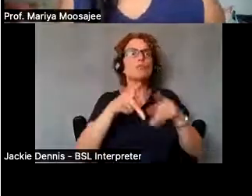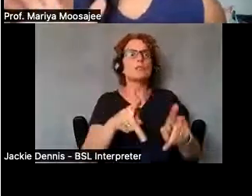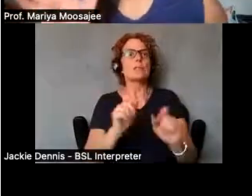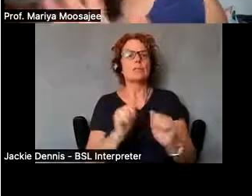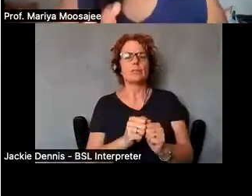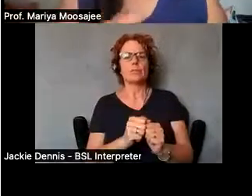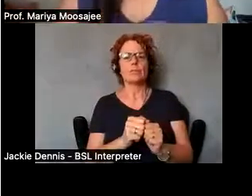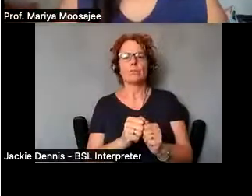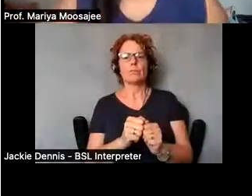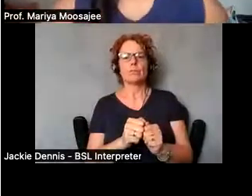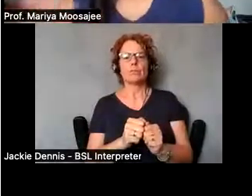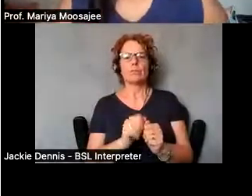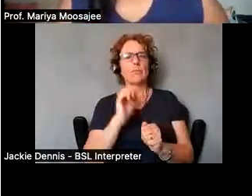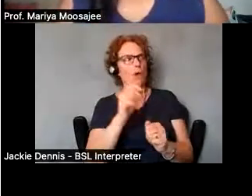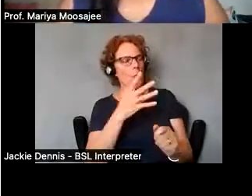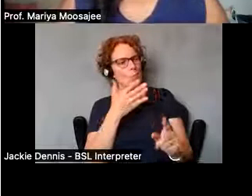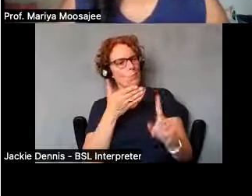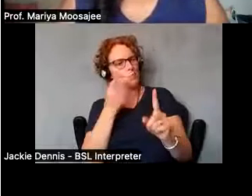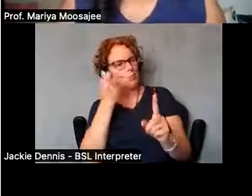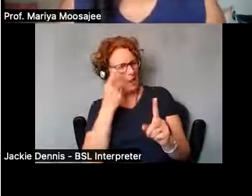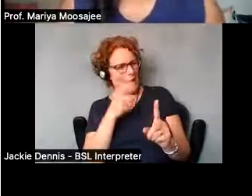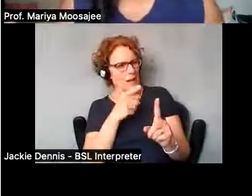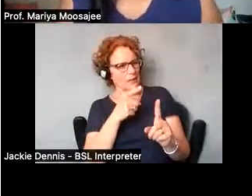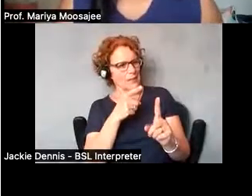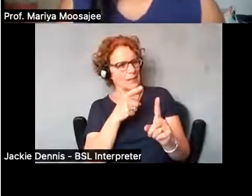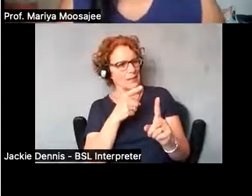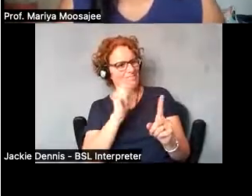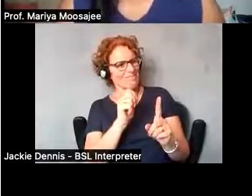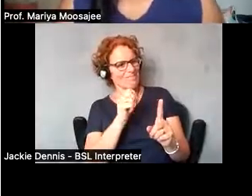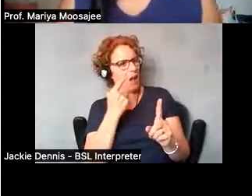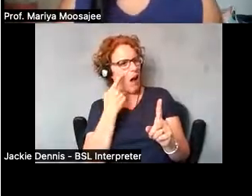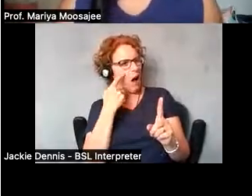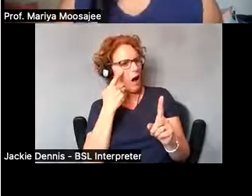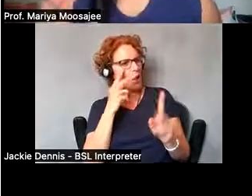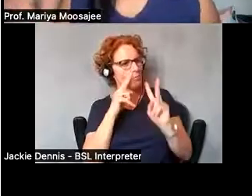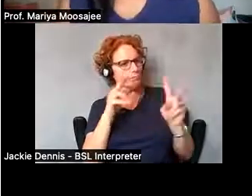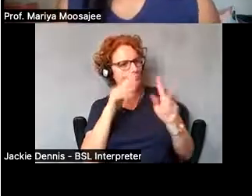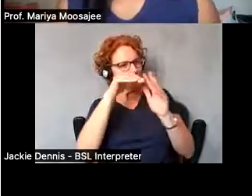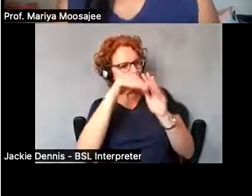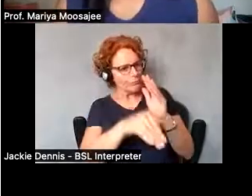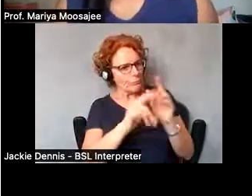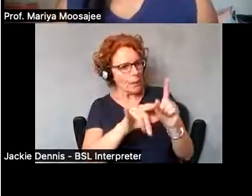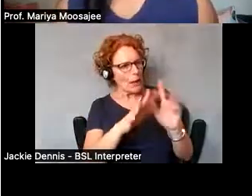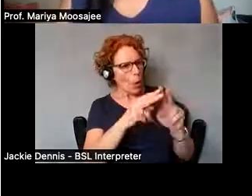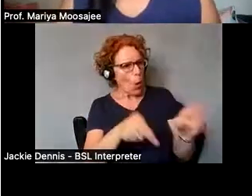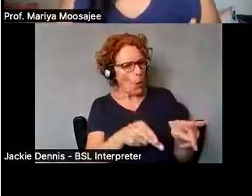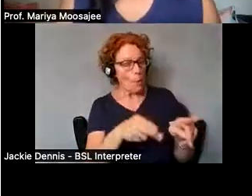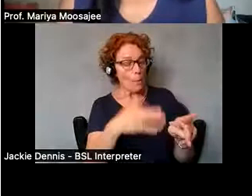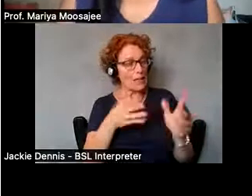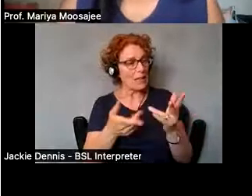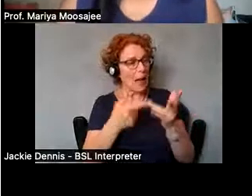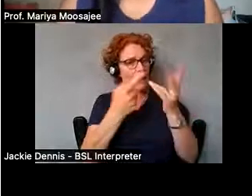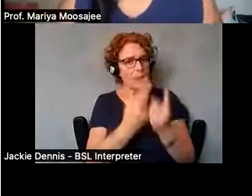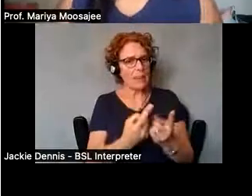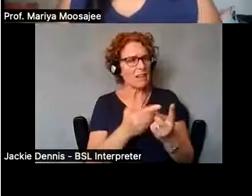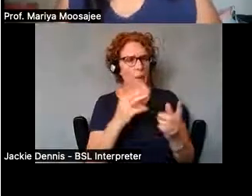we can pick up that you're having a deterioration at home between appointments, that you might need other input, that your sleep isn't